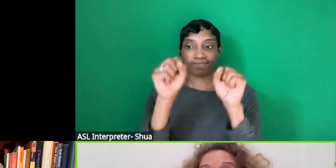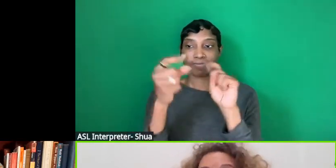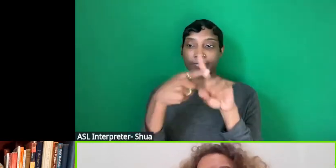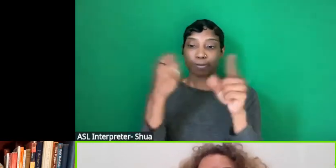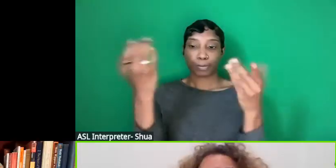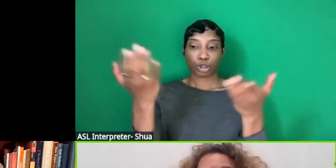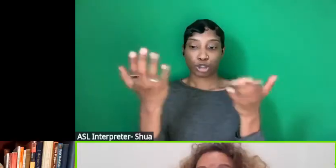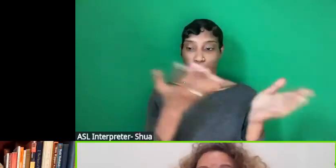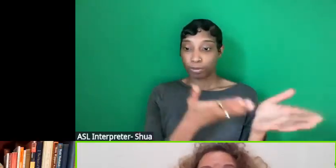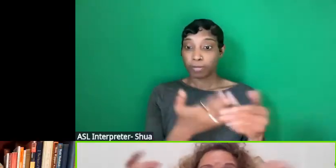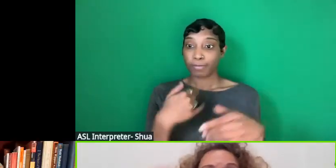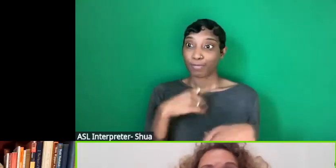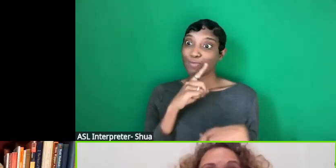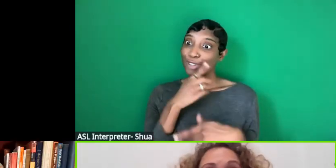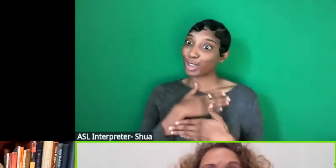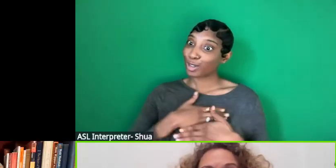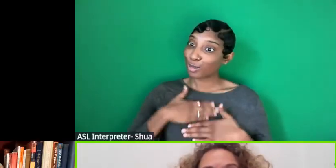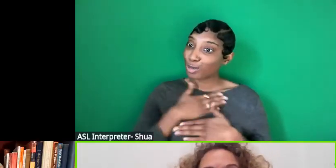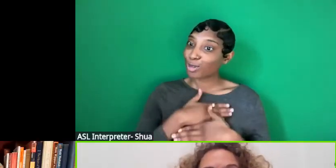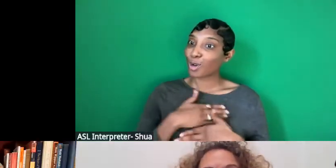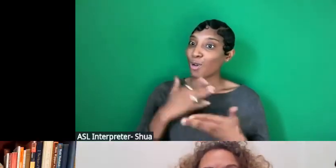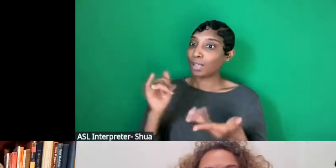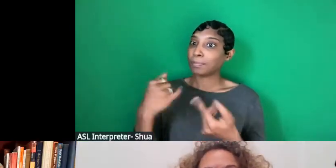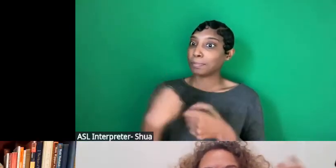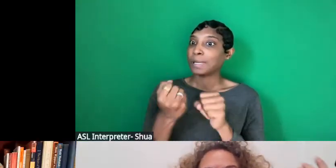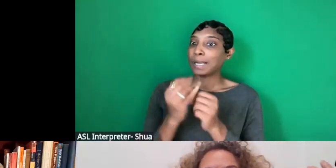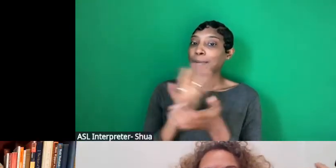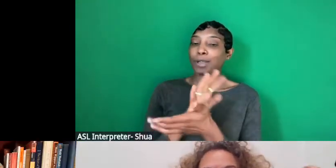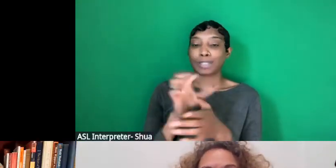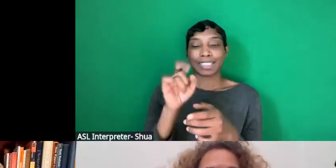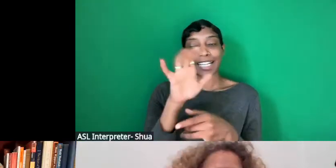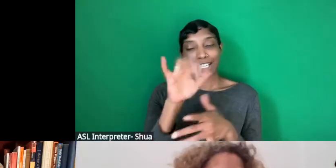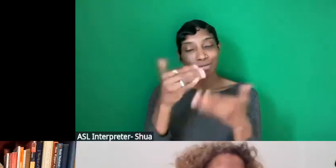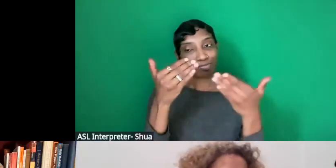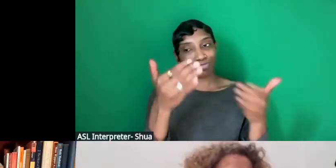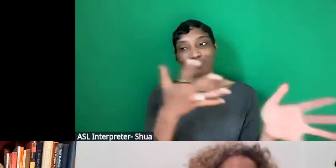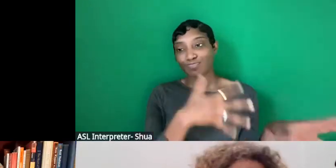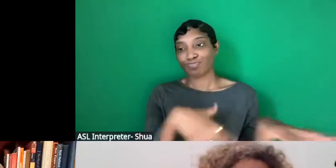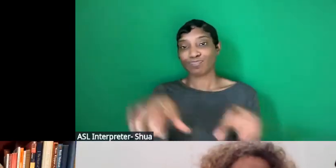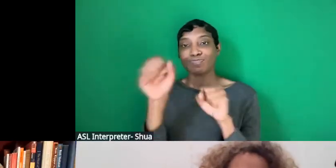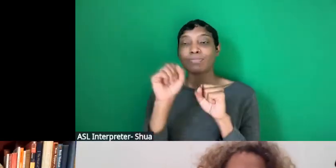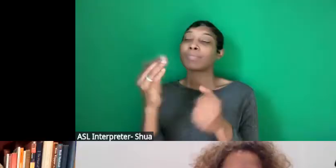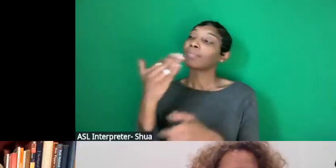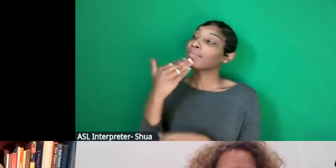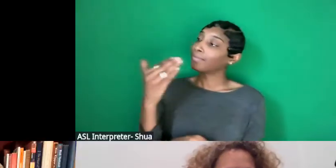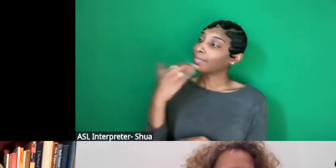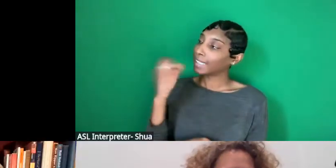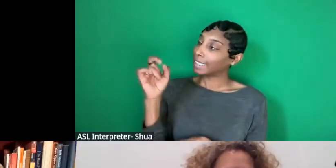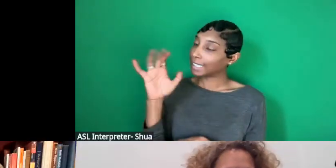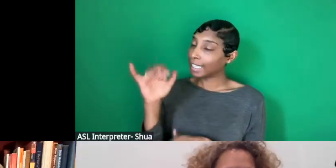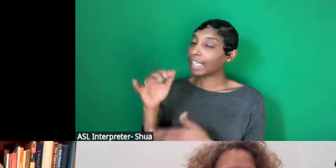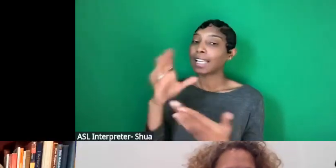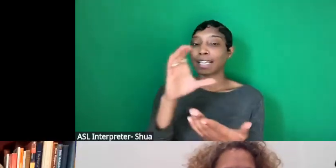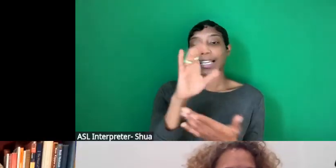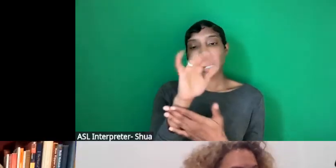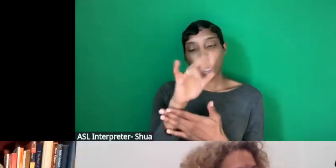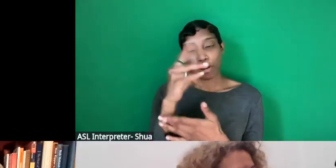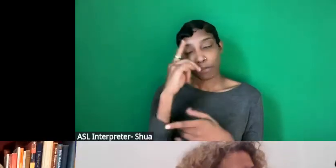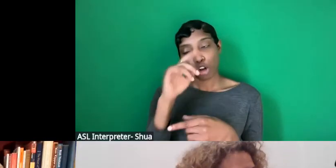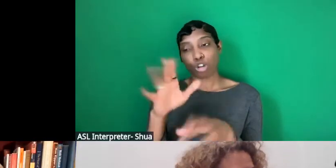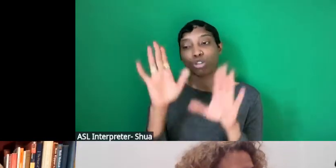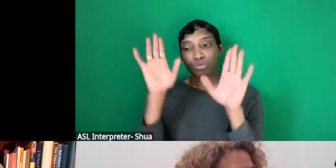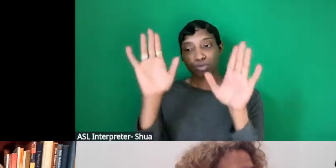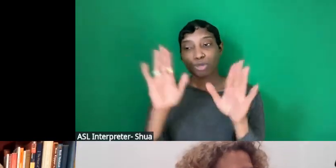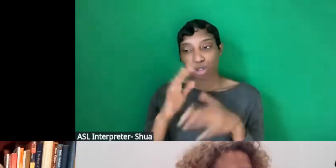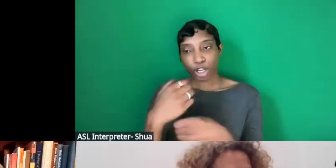made. Stacy, take it away. Thank you so much. Thank you, Carrie and Stacy, for the great craft and important discussion about